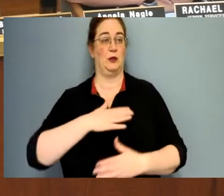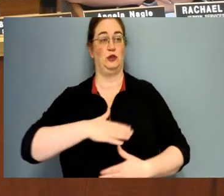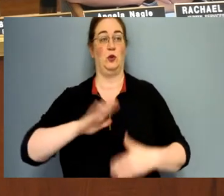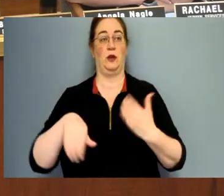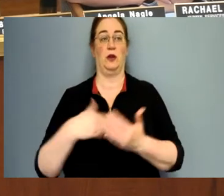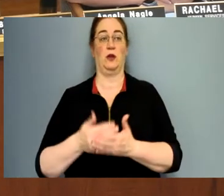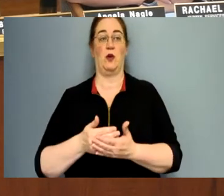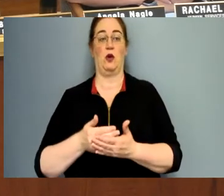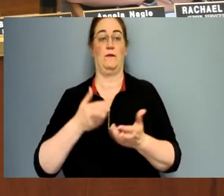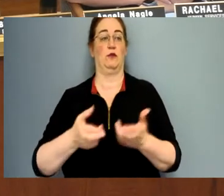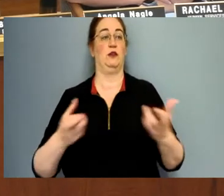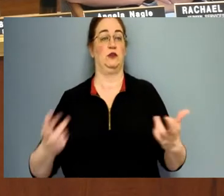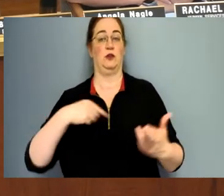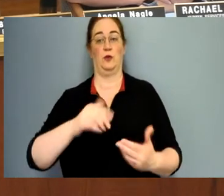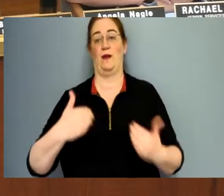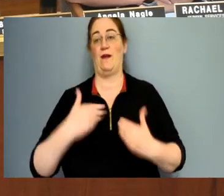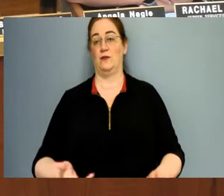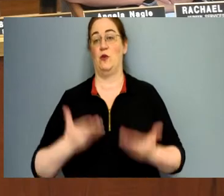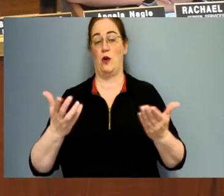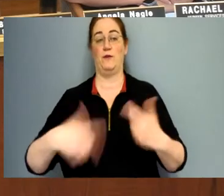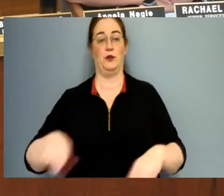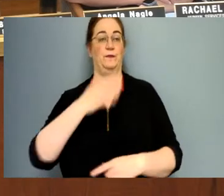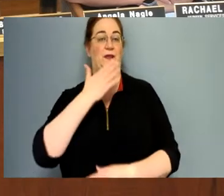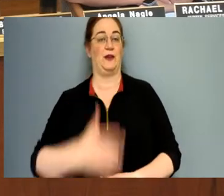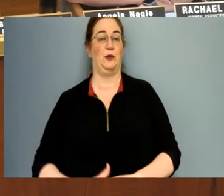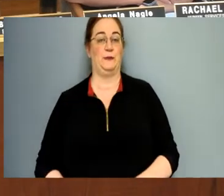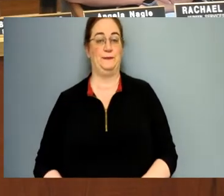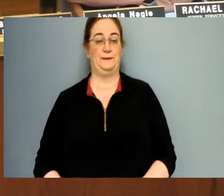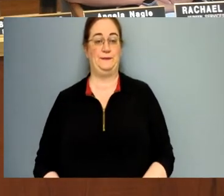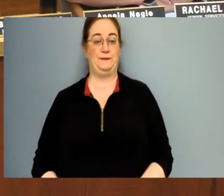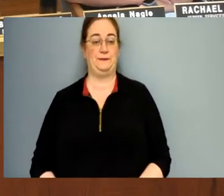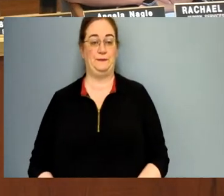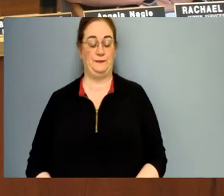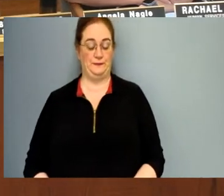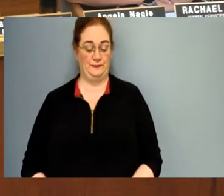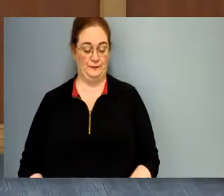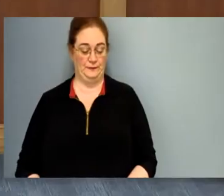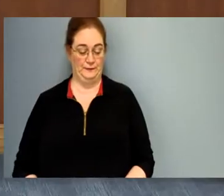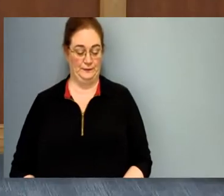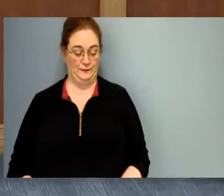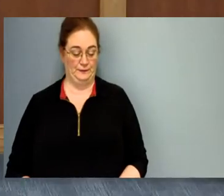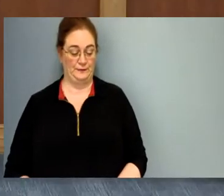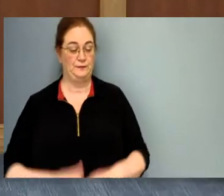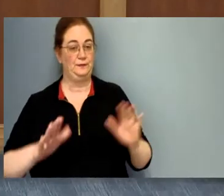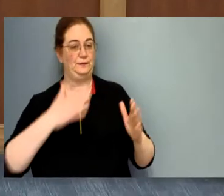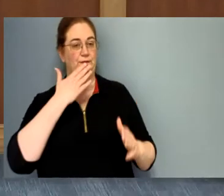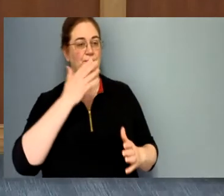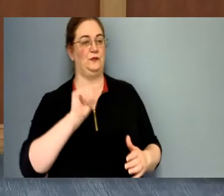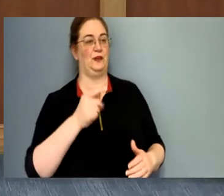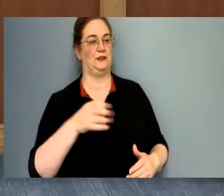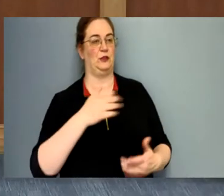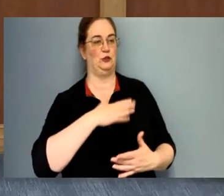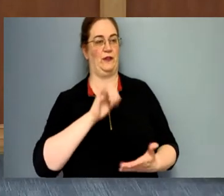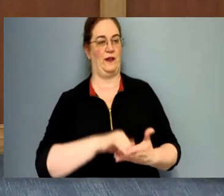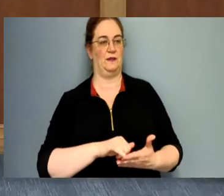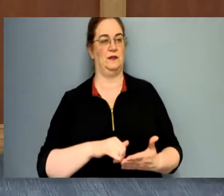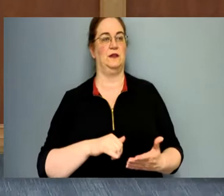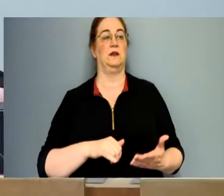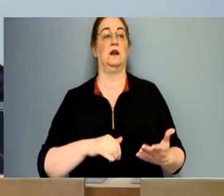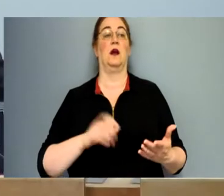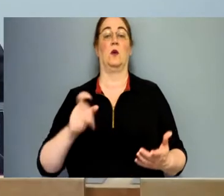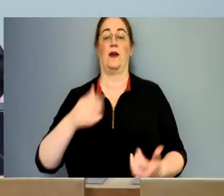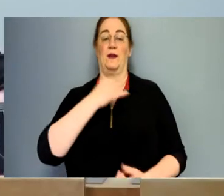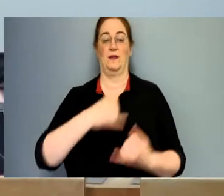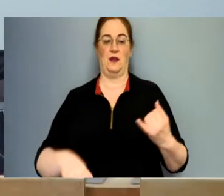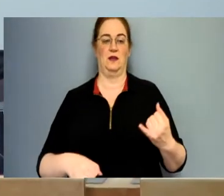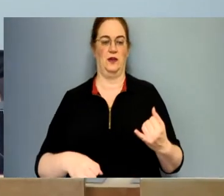the resources that we have to offer you. Thank you. That was great. Thank you, Angie. I appreciate that. Okay, and then